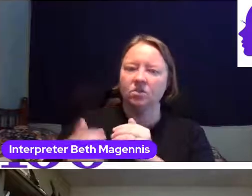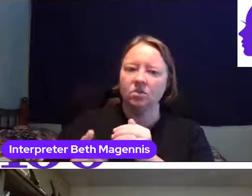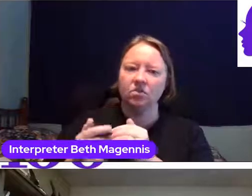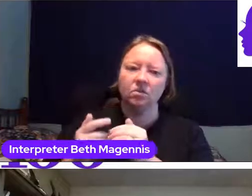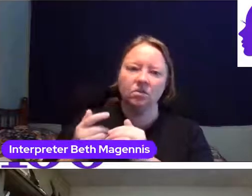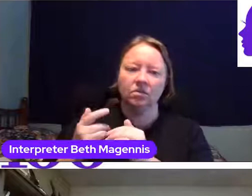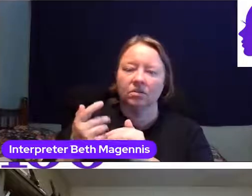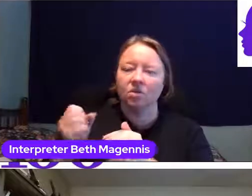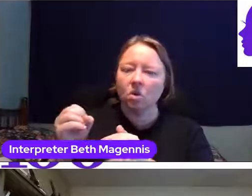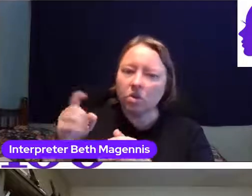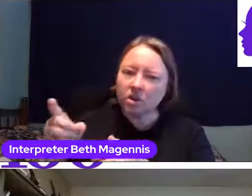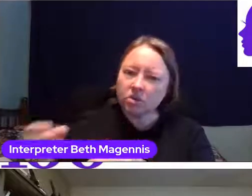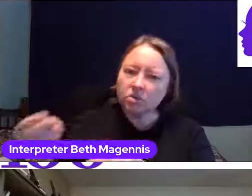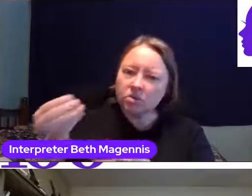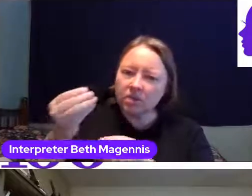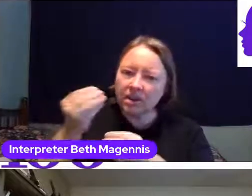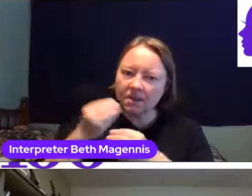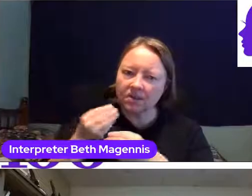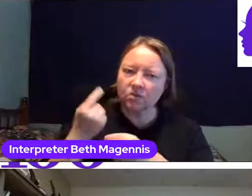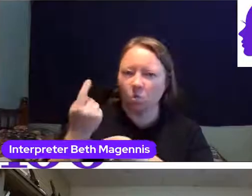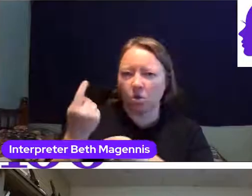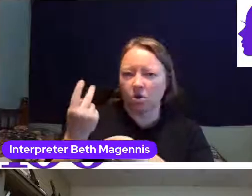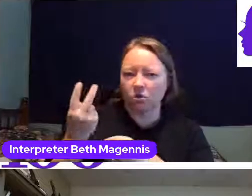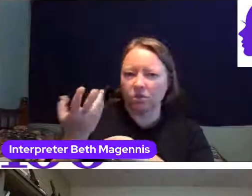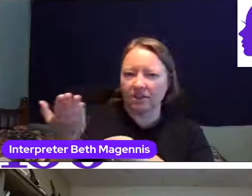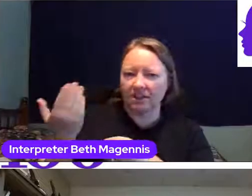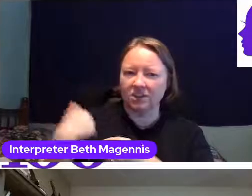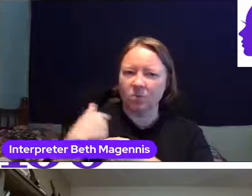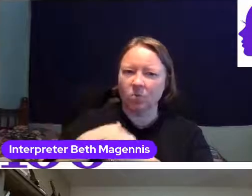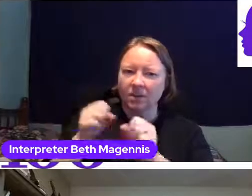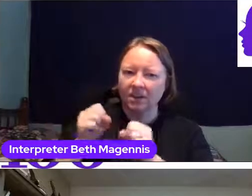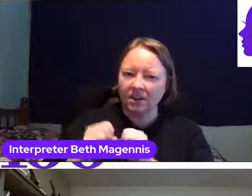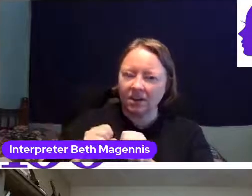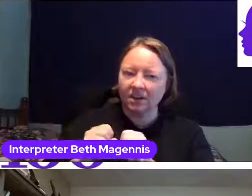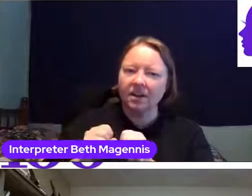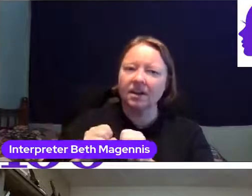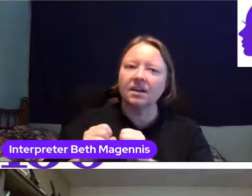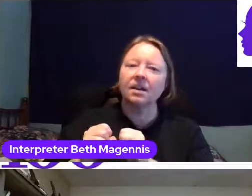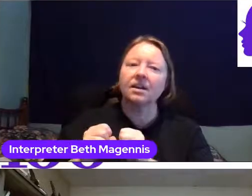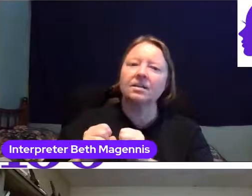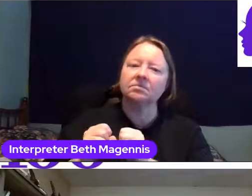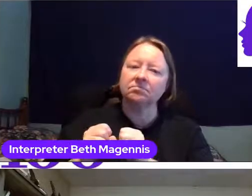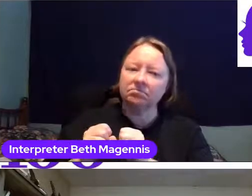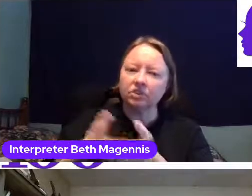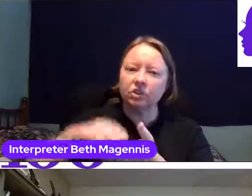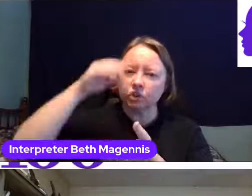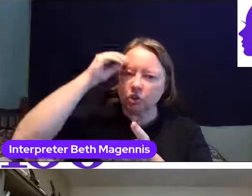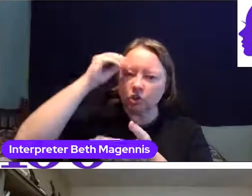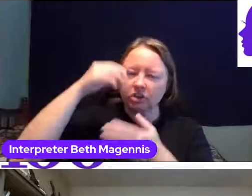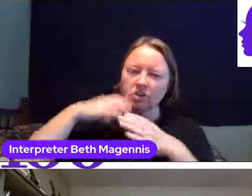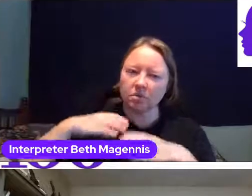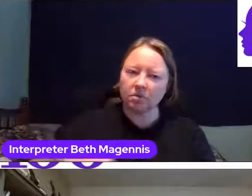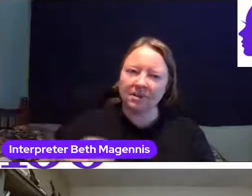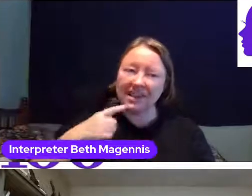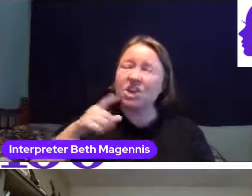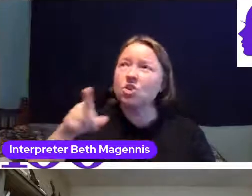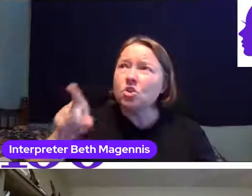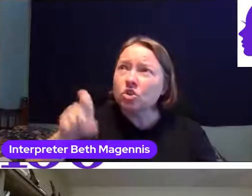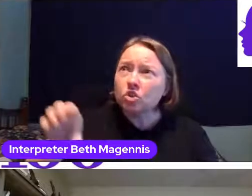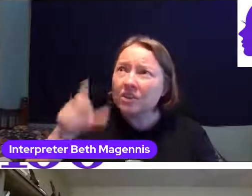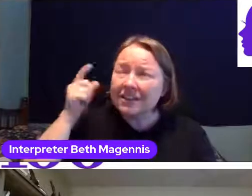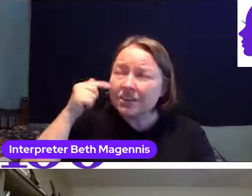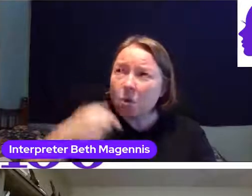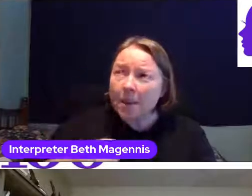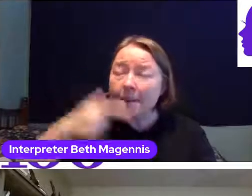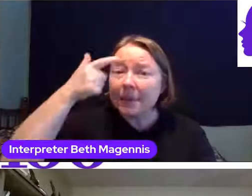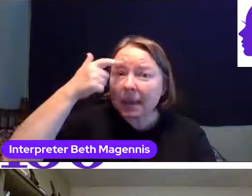cost. But can you give us maybe one or two things that we can take with us as a consumer to say, you should do this for me